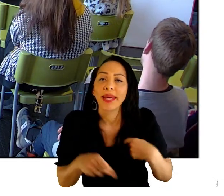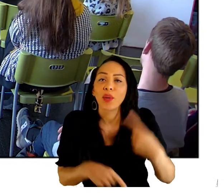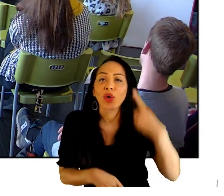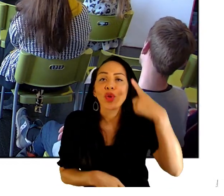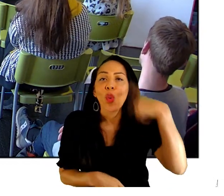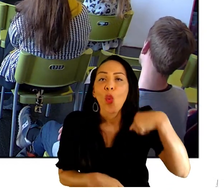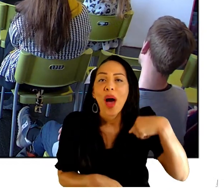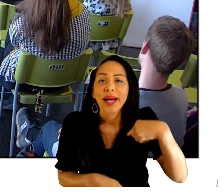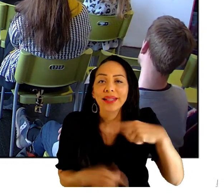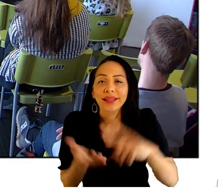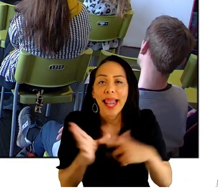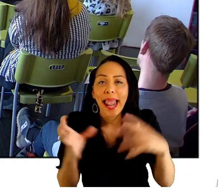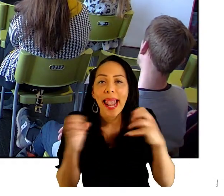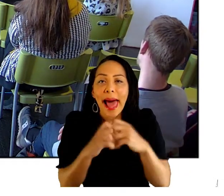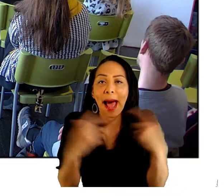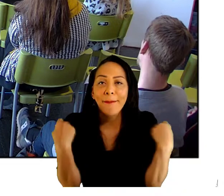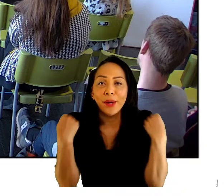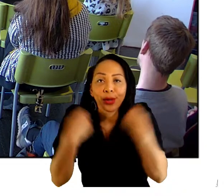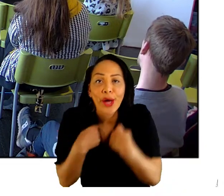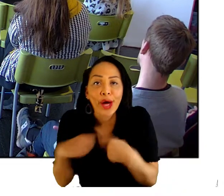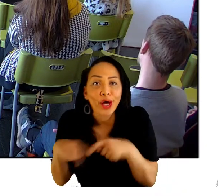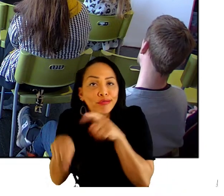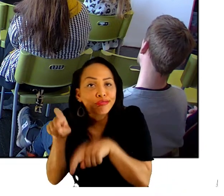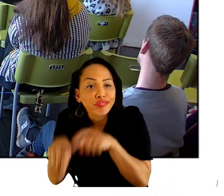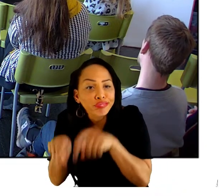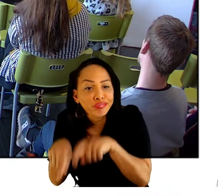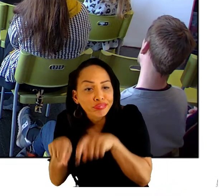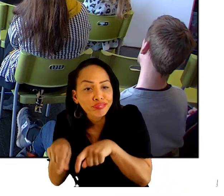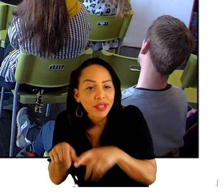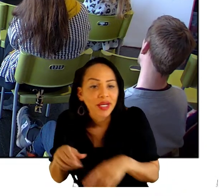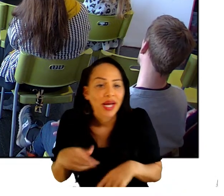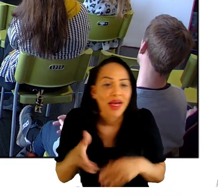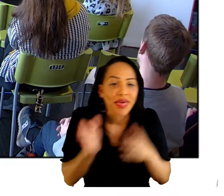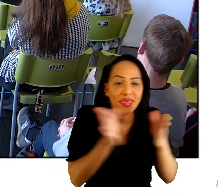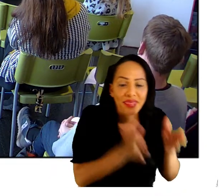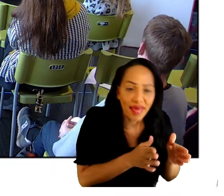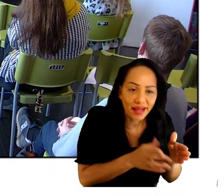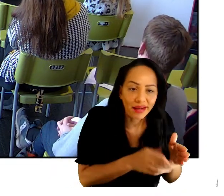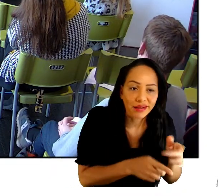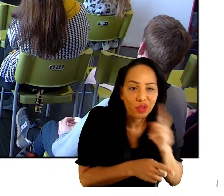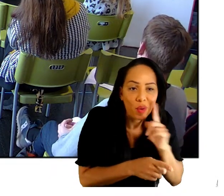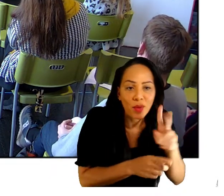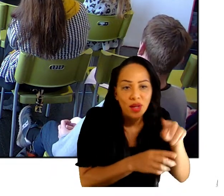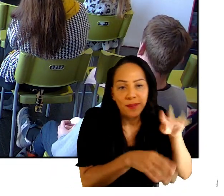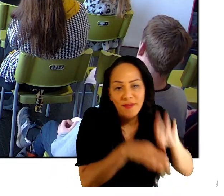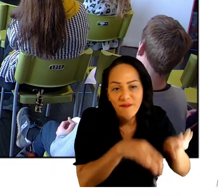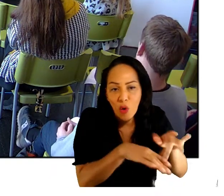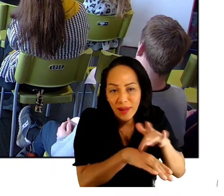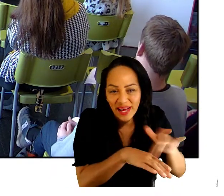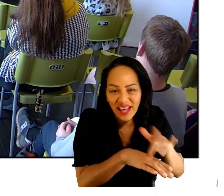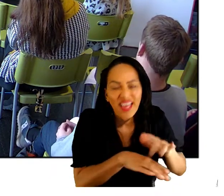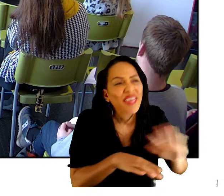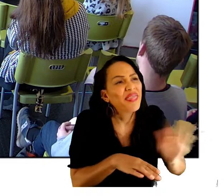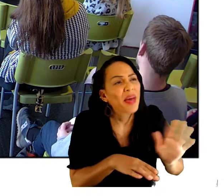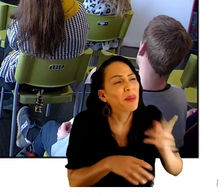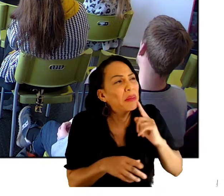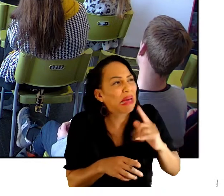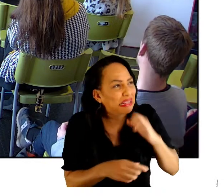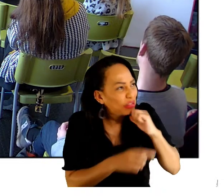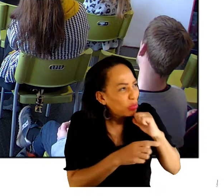once we'd overcome the issues about being about man and woman on stage, once we'd established that it was a friendship and it was a friendly